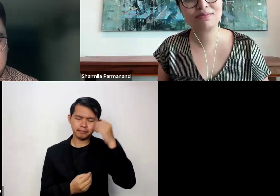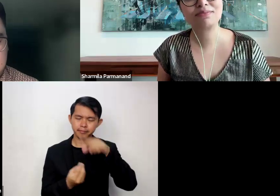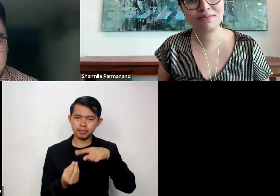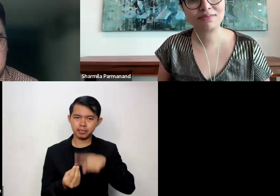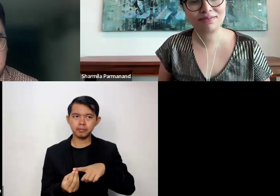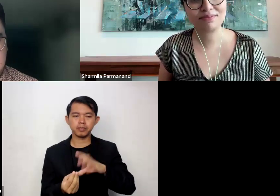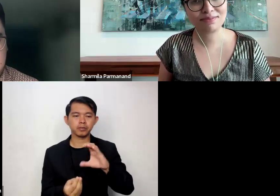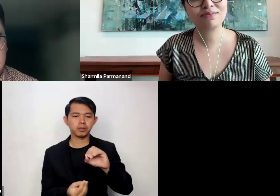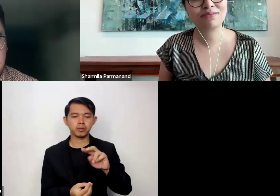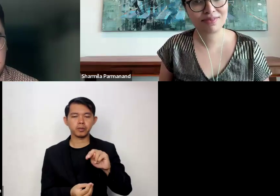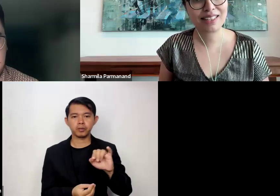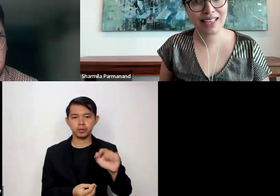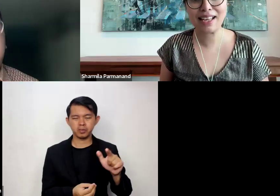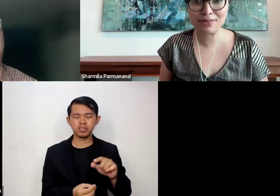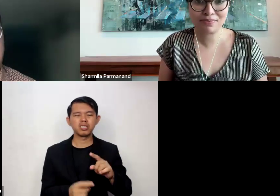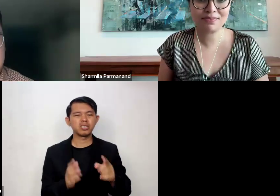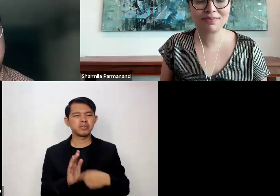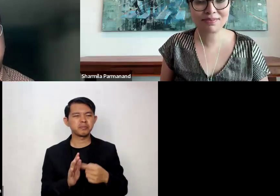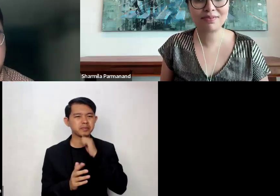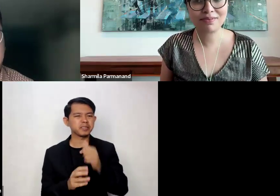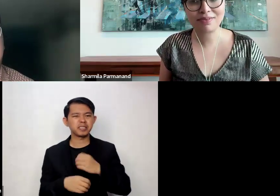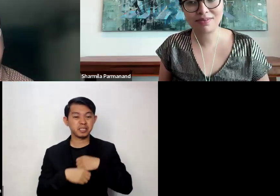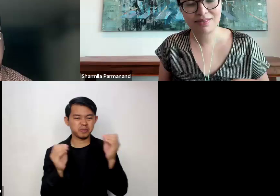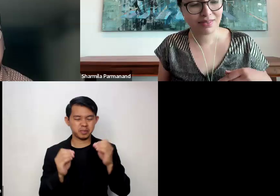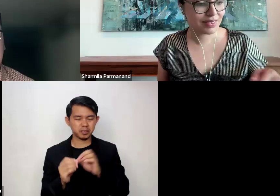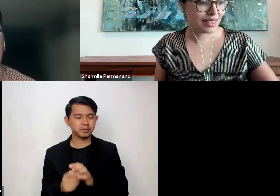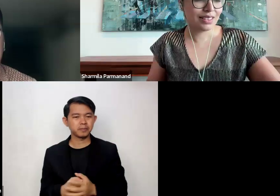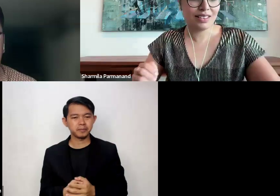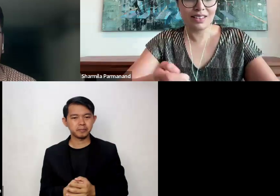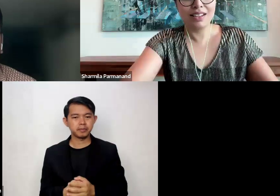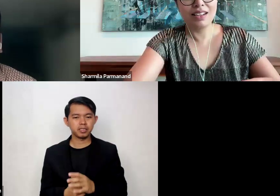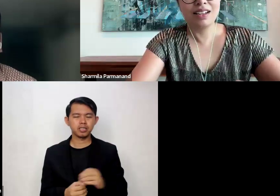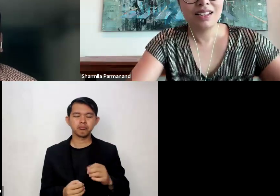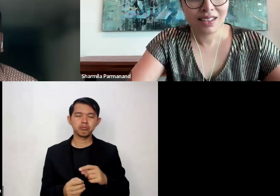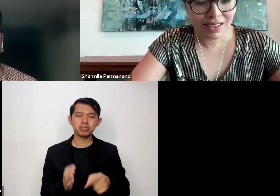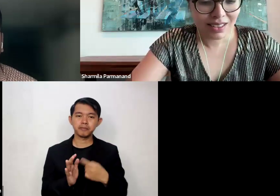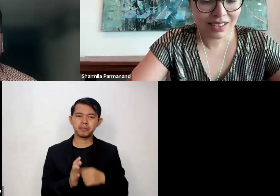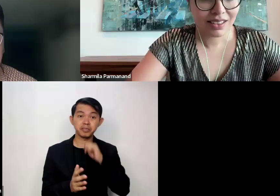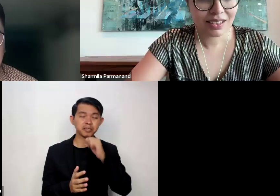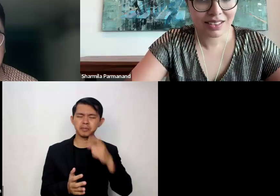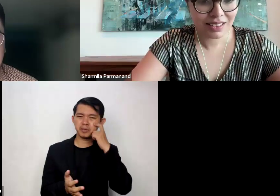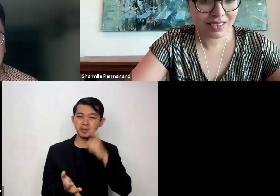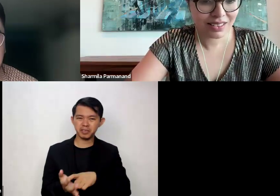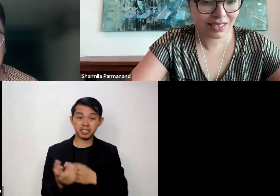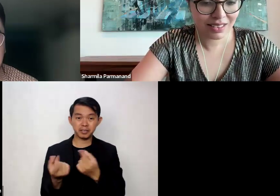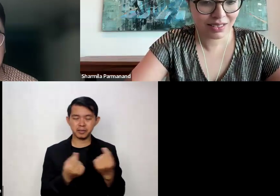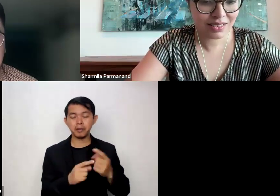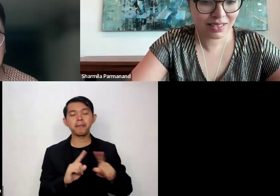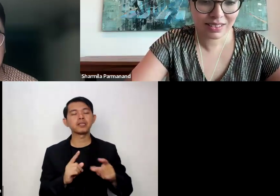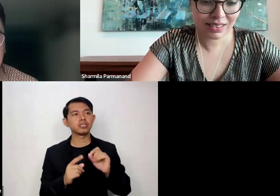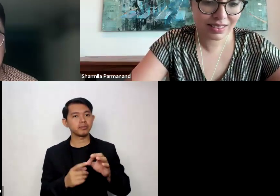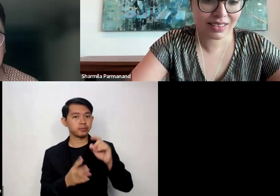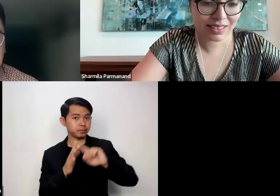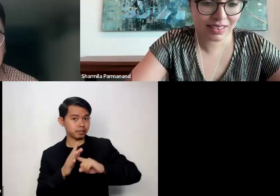isn't always obvious. You know, sometimes it's really subtle and you might not even realize that you're doing it. But once you start thinking about